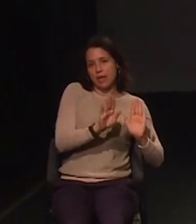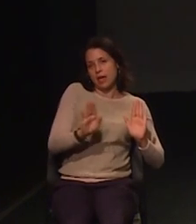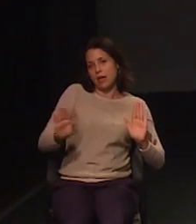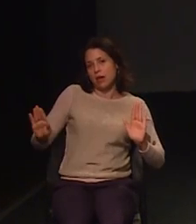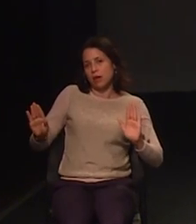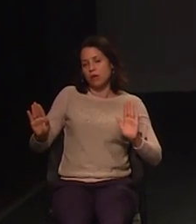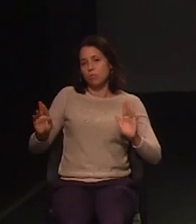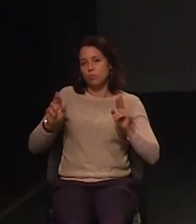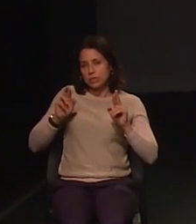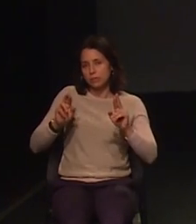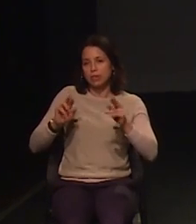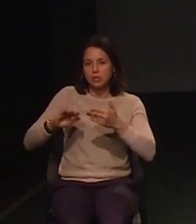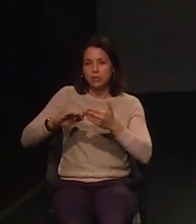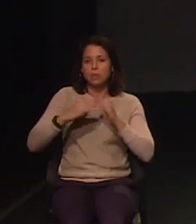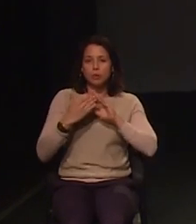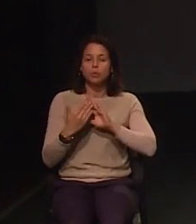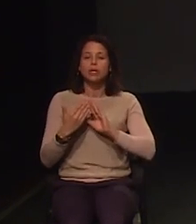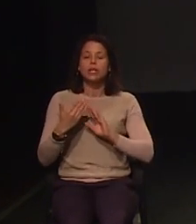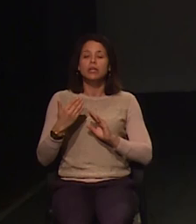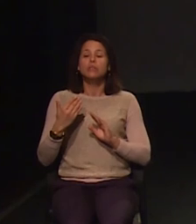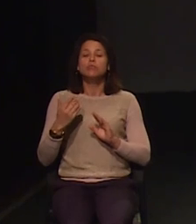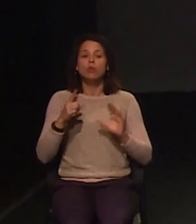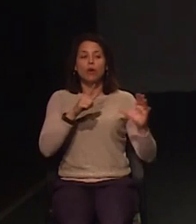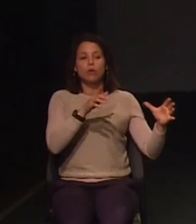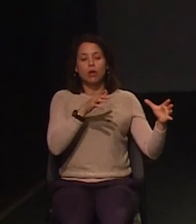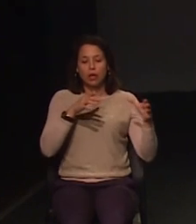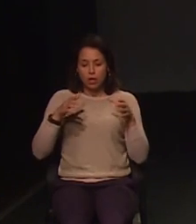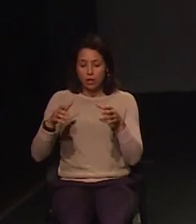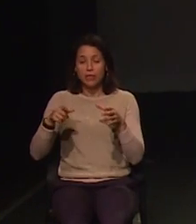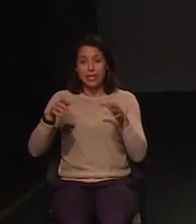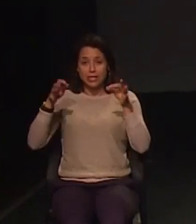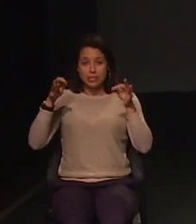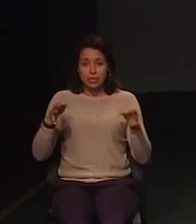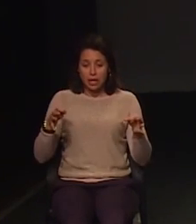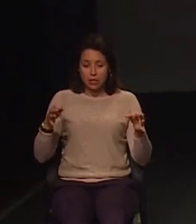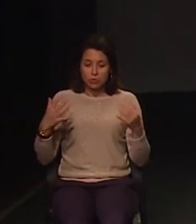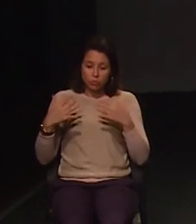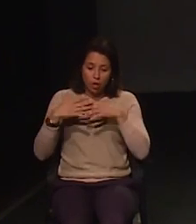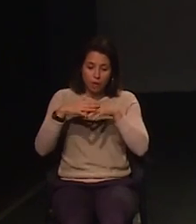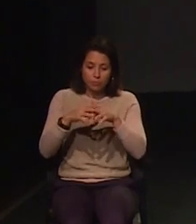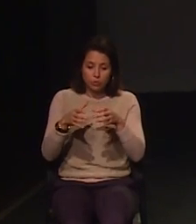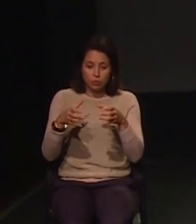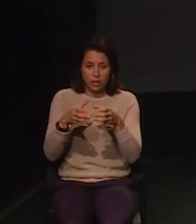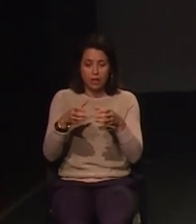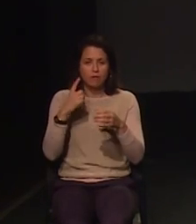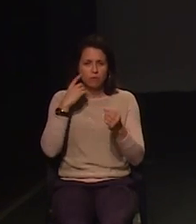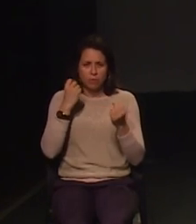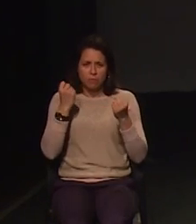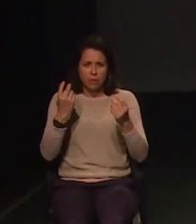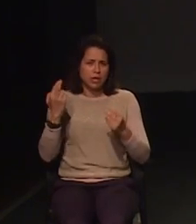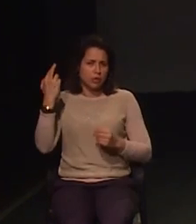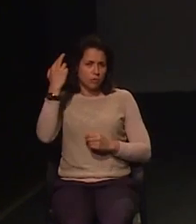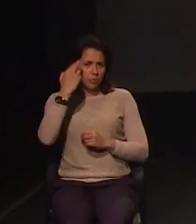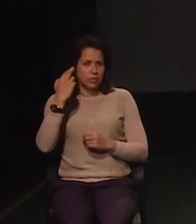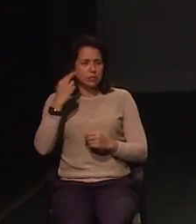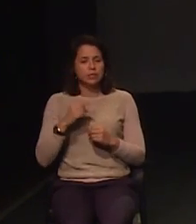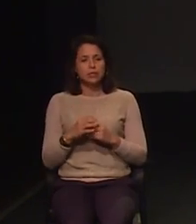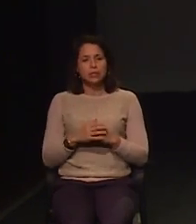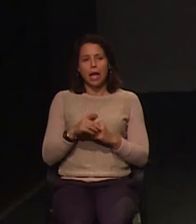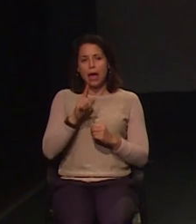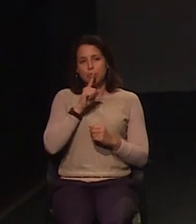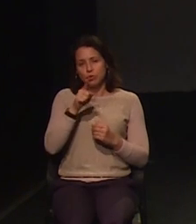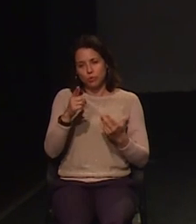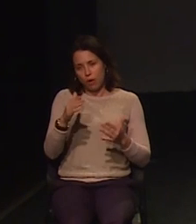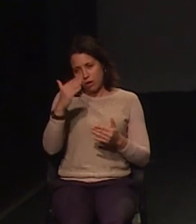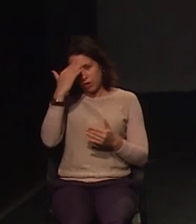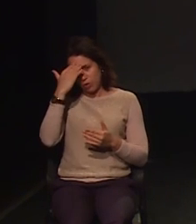But they decided to come together for a number of reasons most of which, you know, you're reciting in your head right